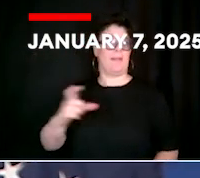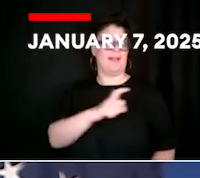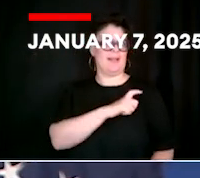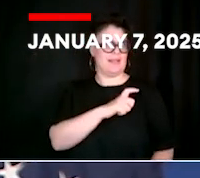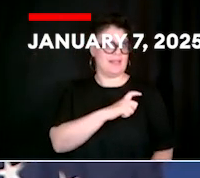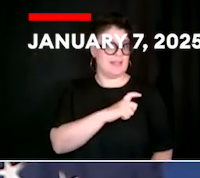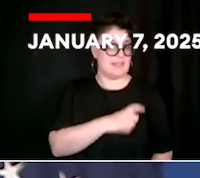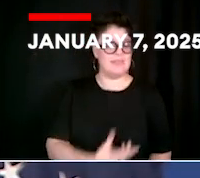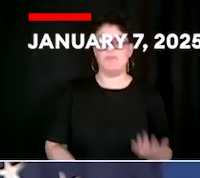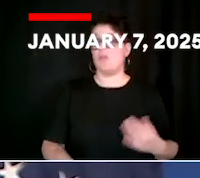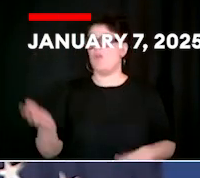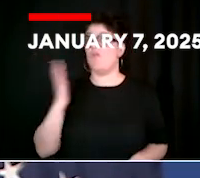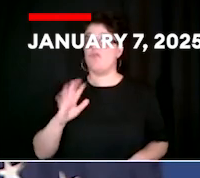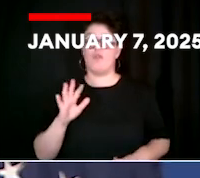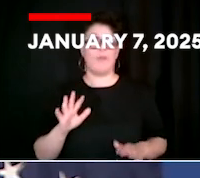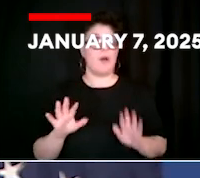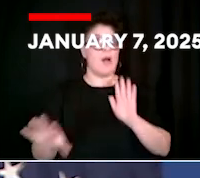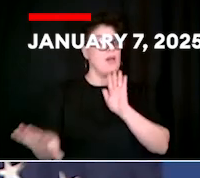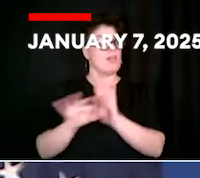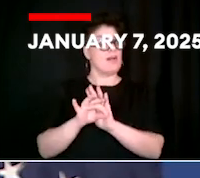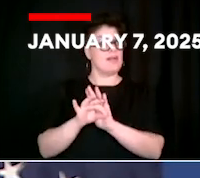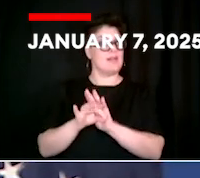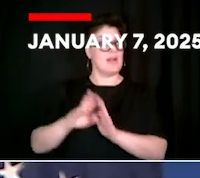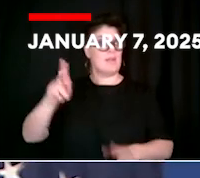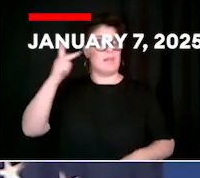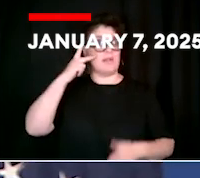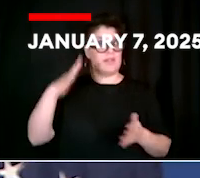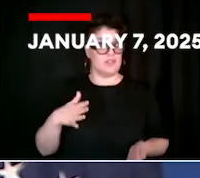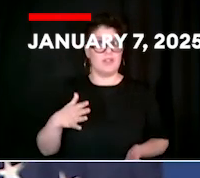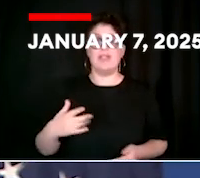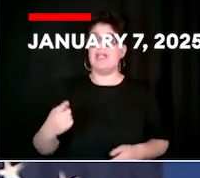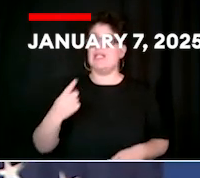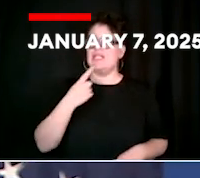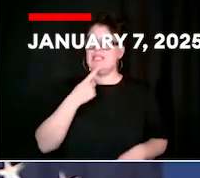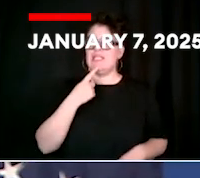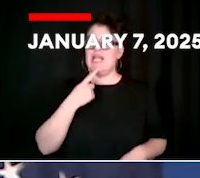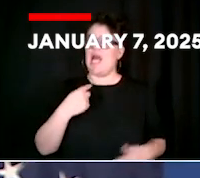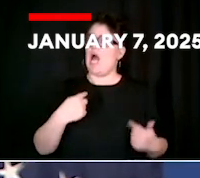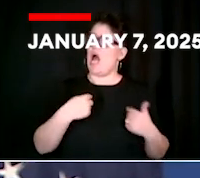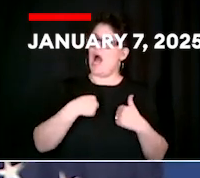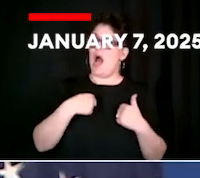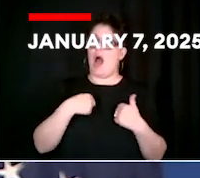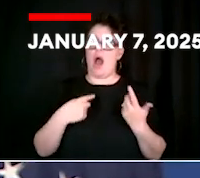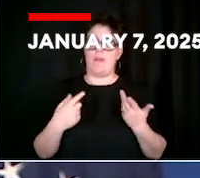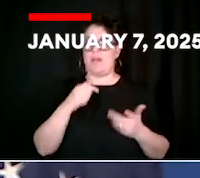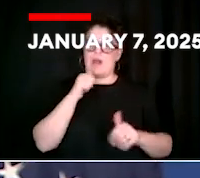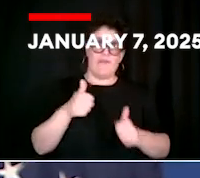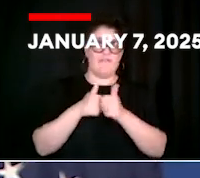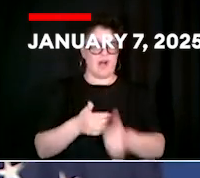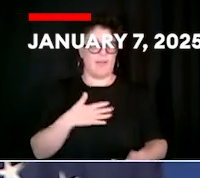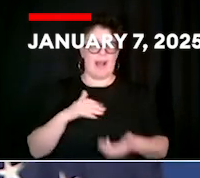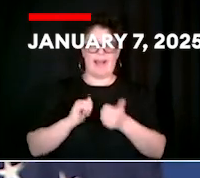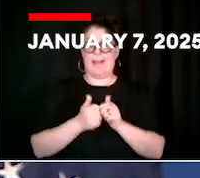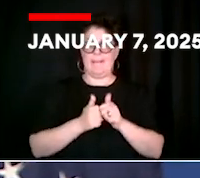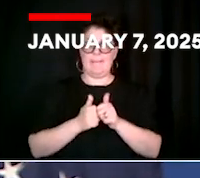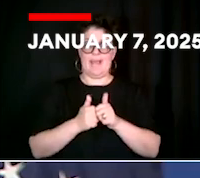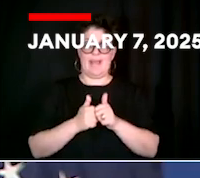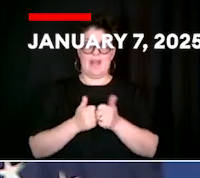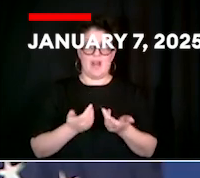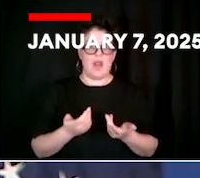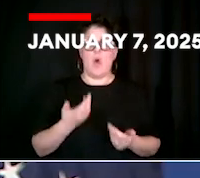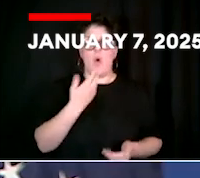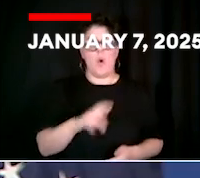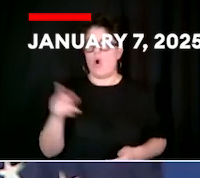former elected officials have criticized me from January 1st, 2022, was now giving you an opinion on management, am I supposed to take that